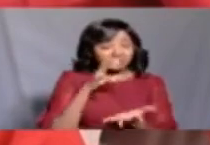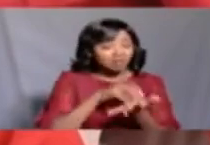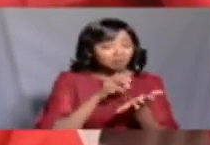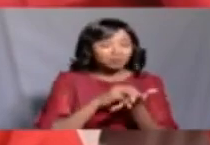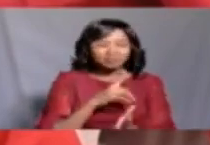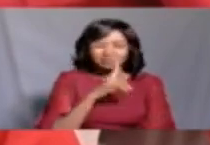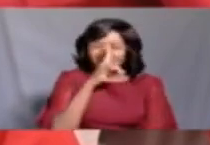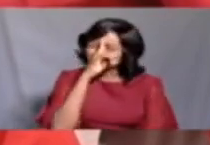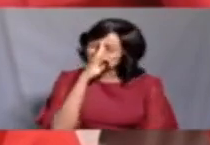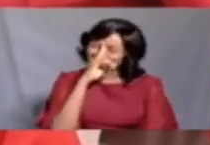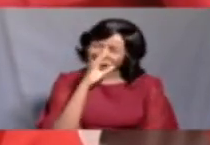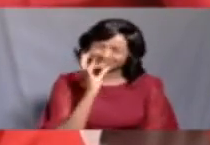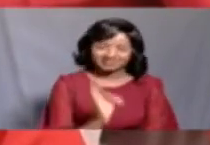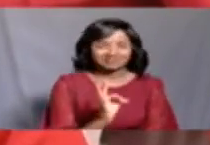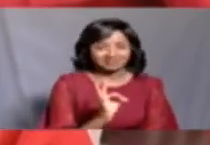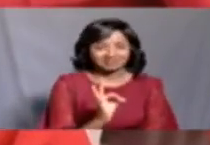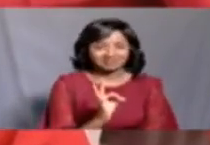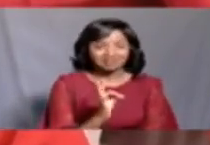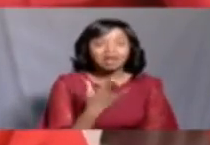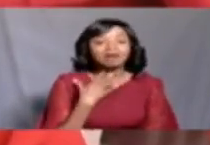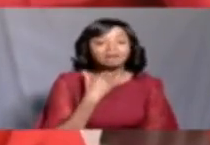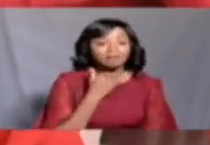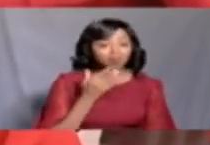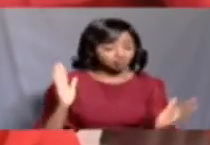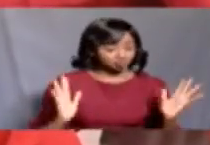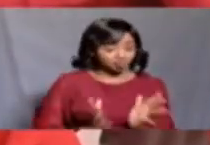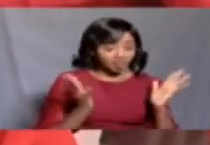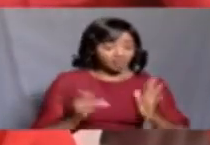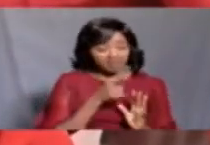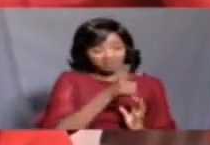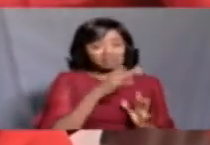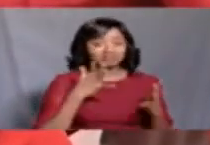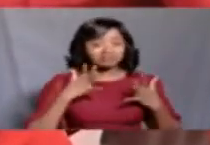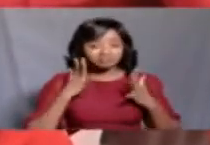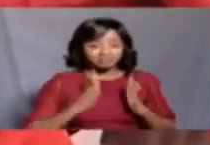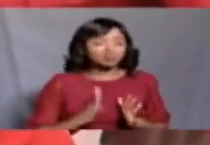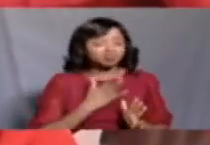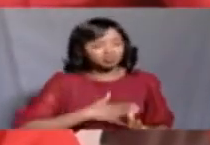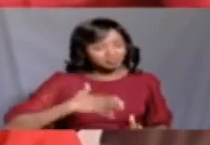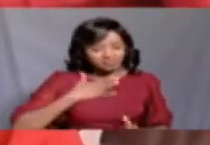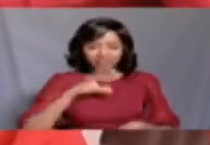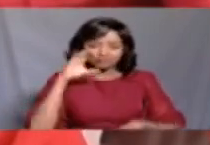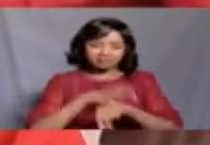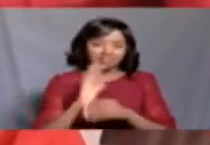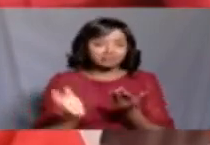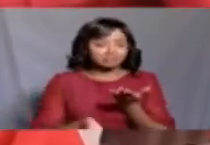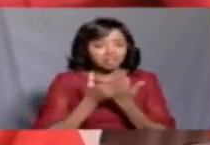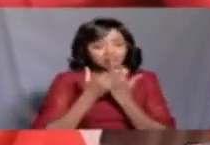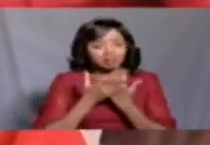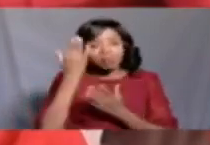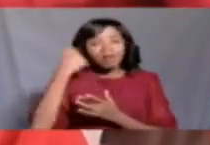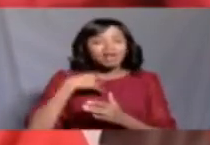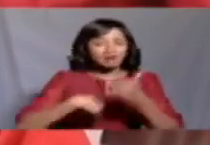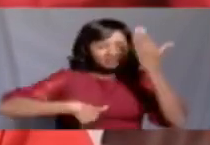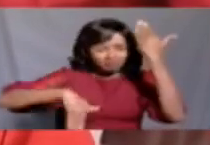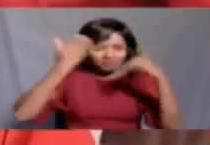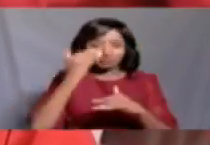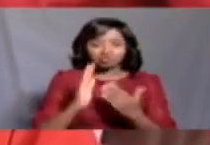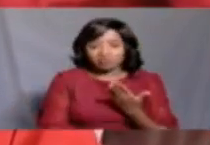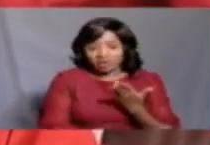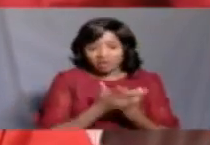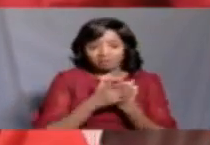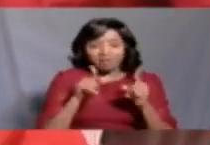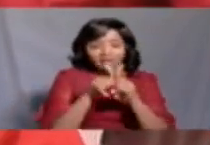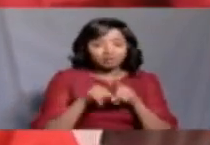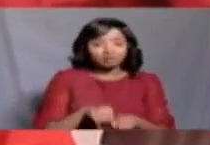condition. And I just want to encourage that person to seek help. There is professional help, and they will basically